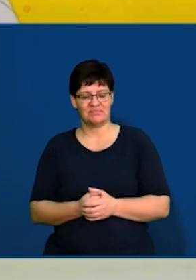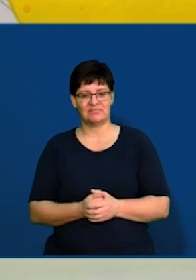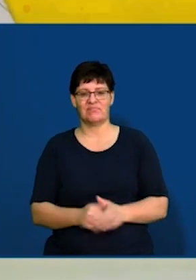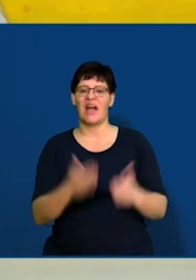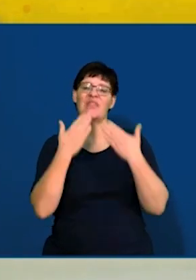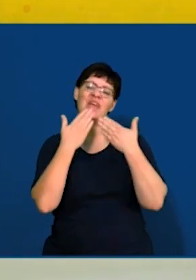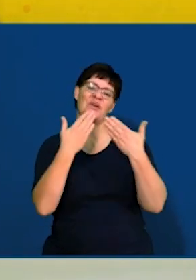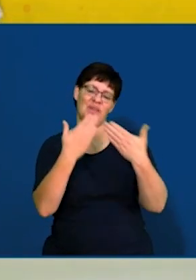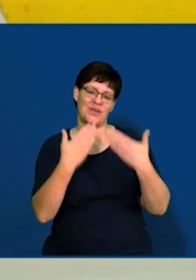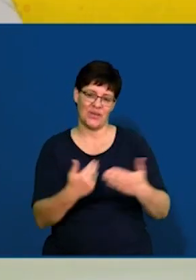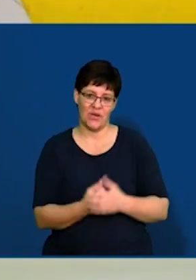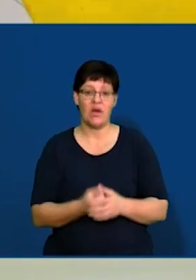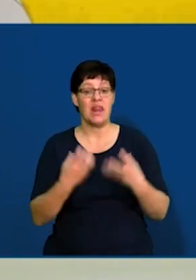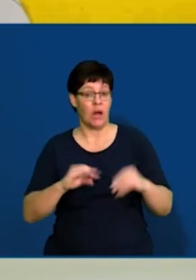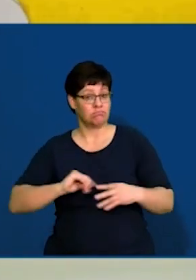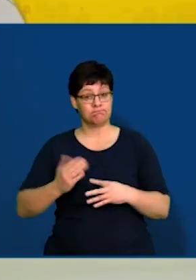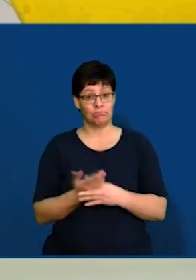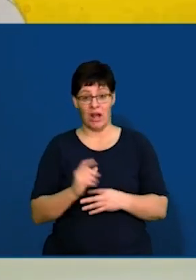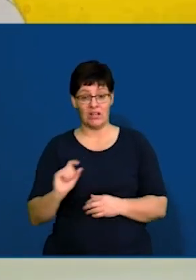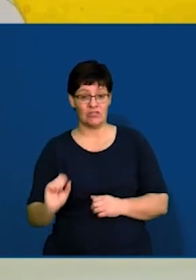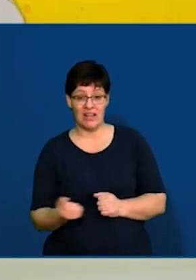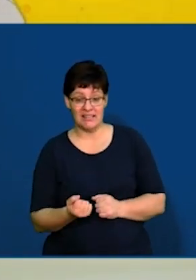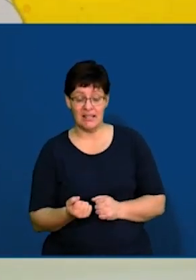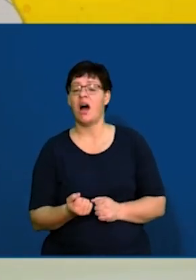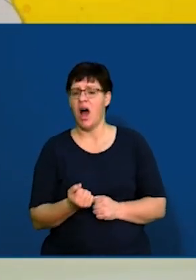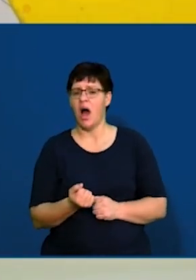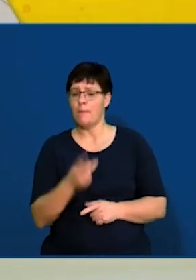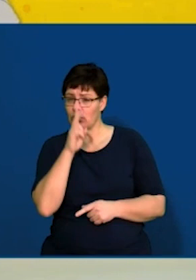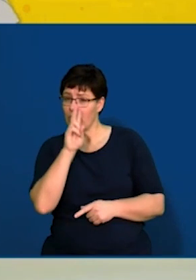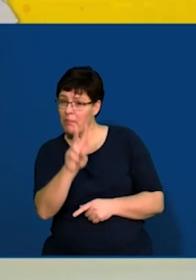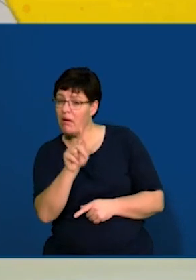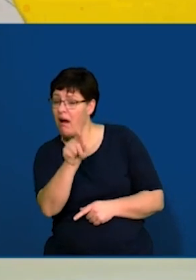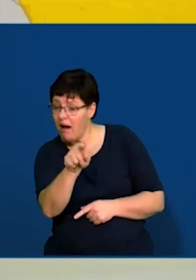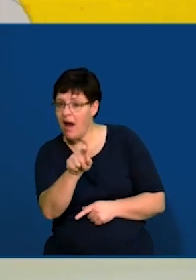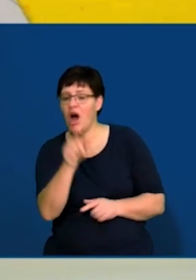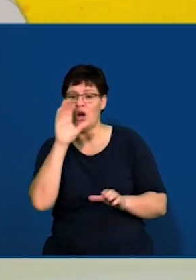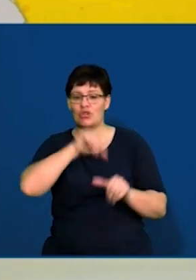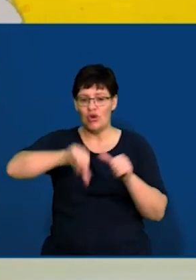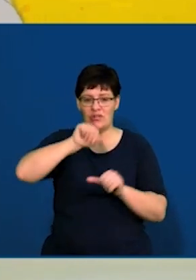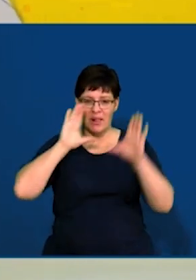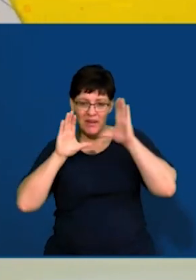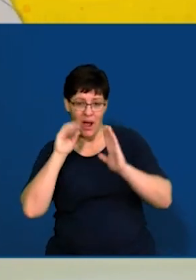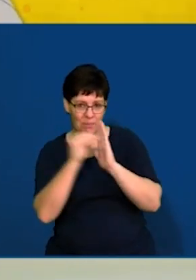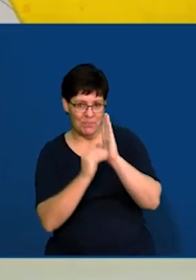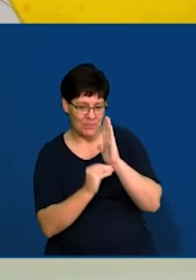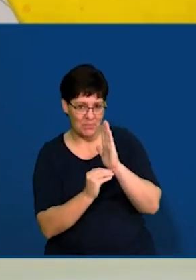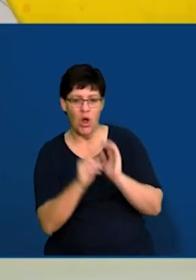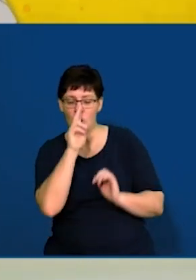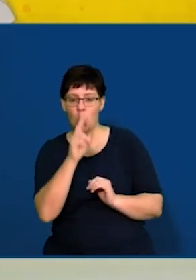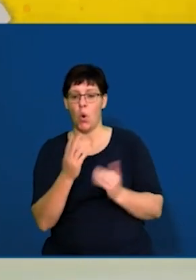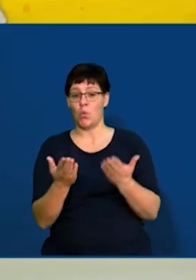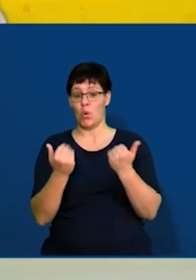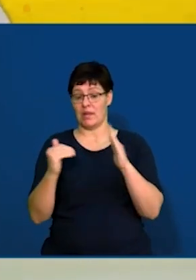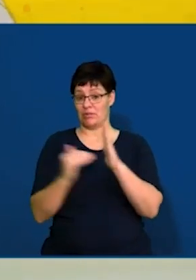you, Timba. Guys, we are going to take a quick break, but before we do, don't forget to hit us up on our social media pages. Just search for